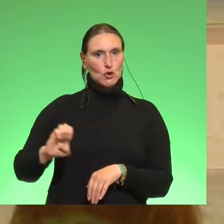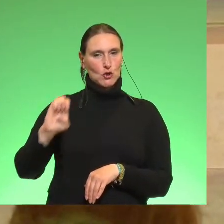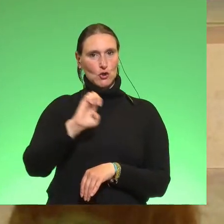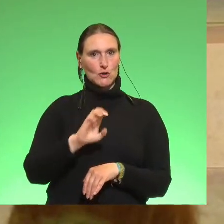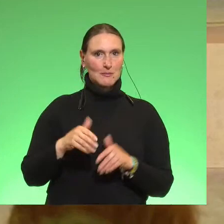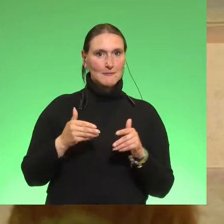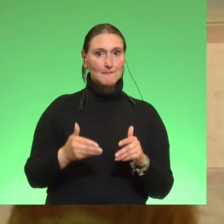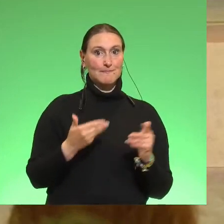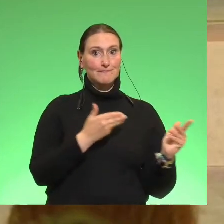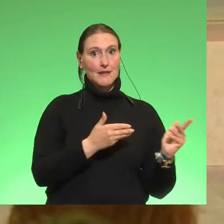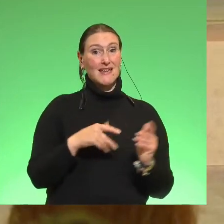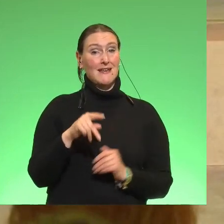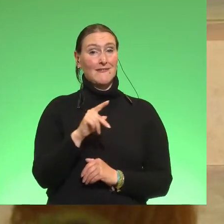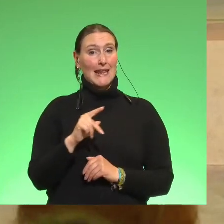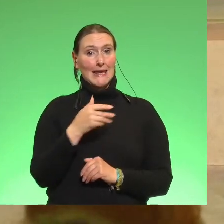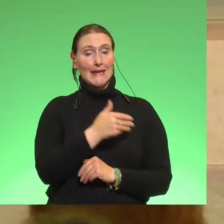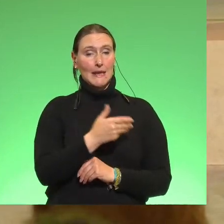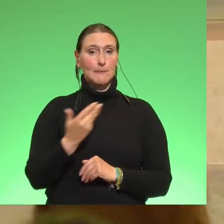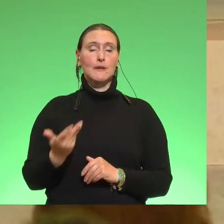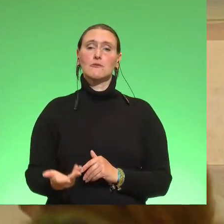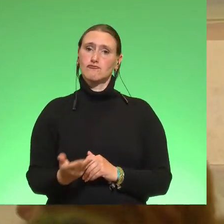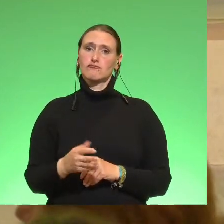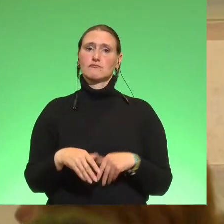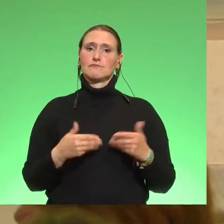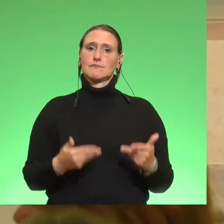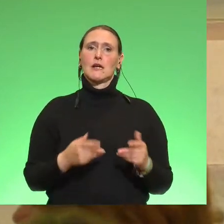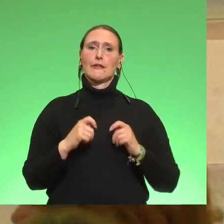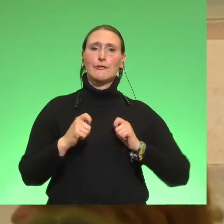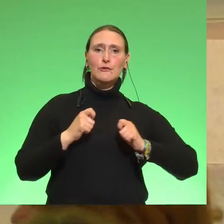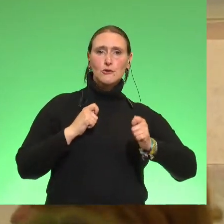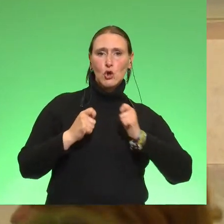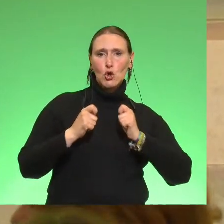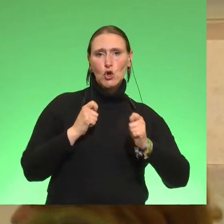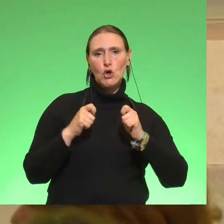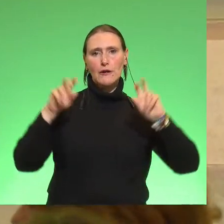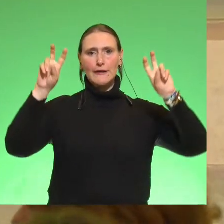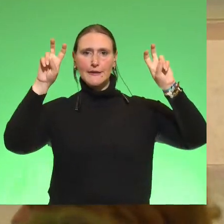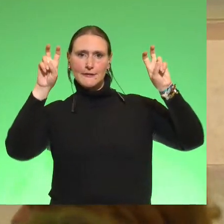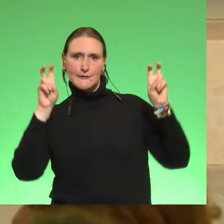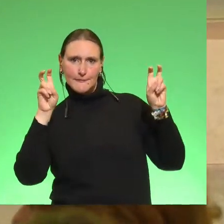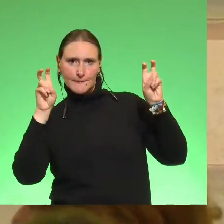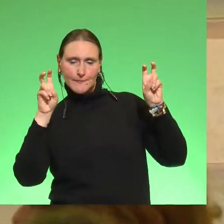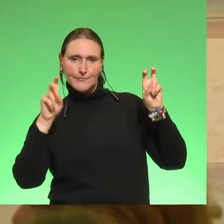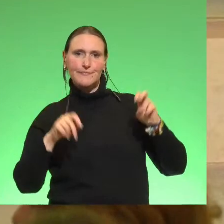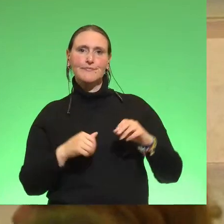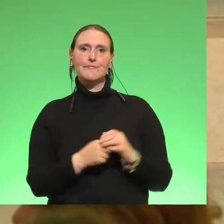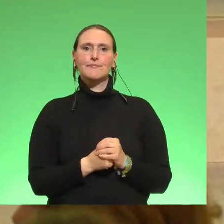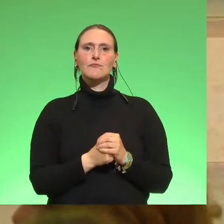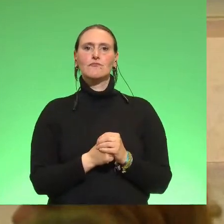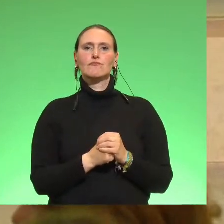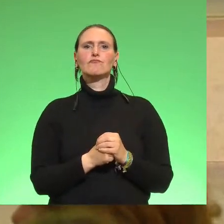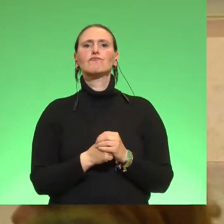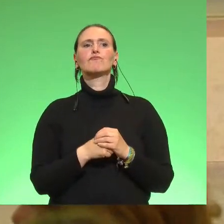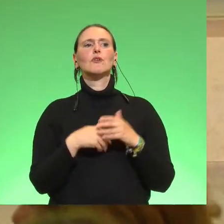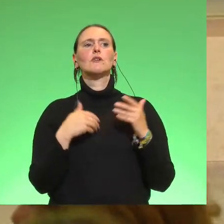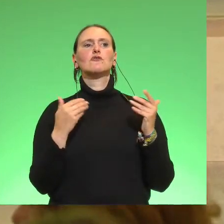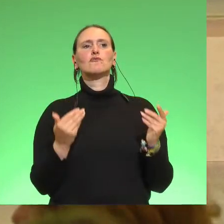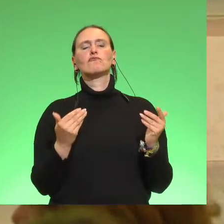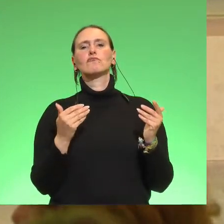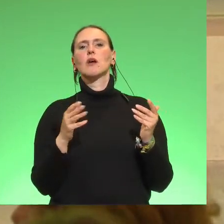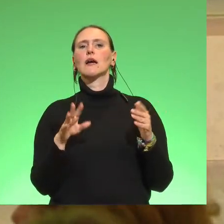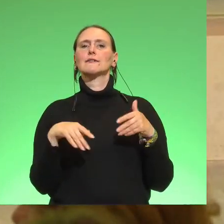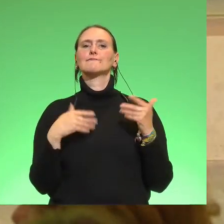going to present the talk titled Control Preventions. What is it, control prevention